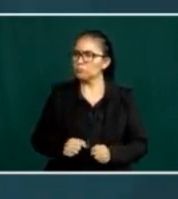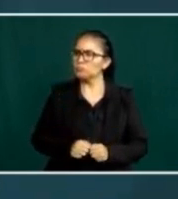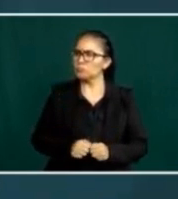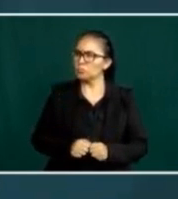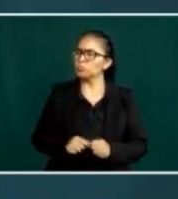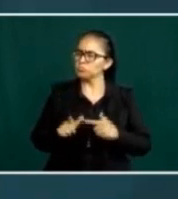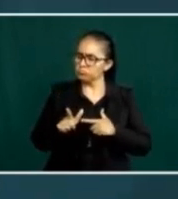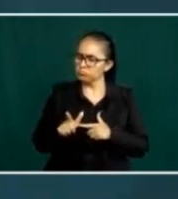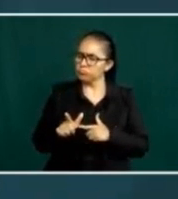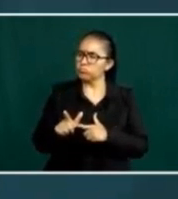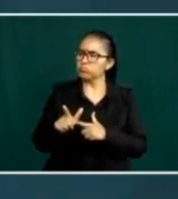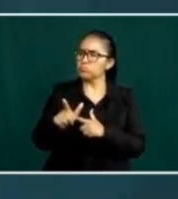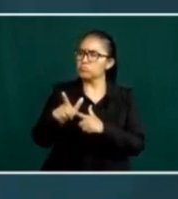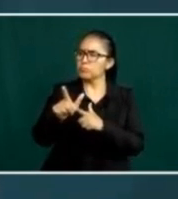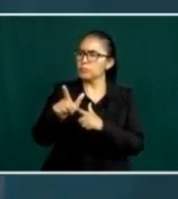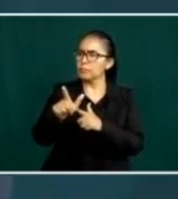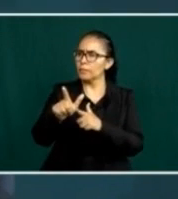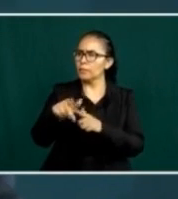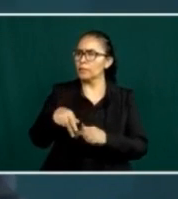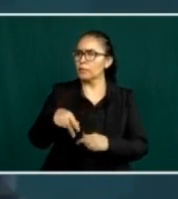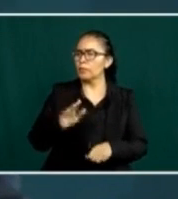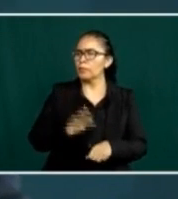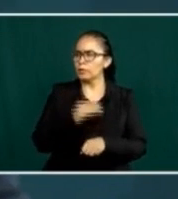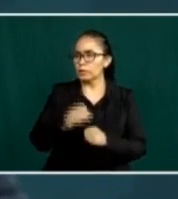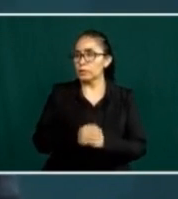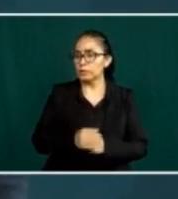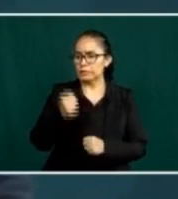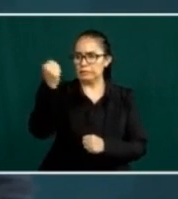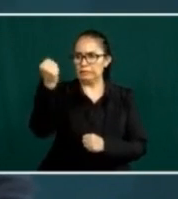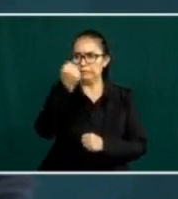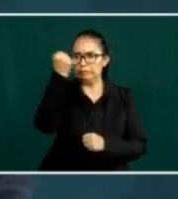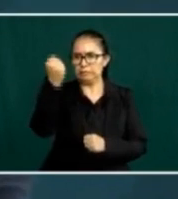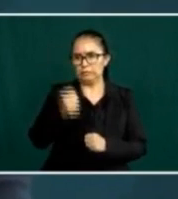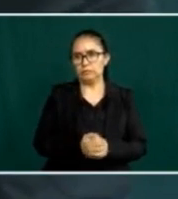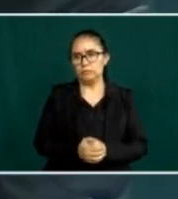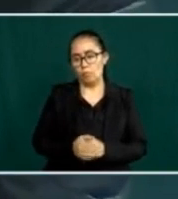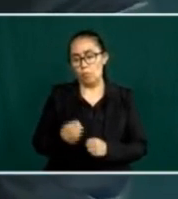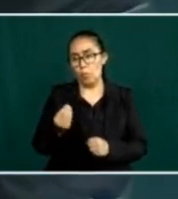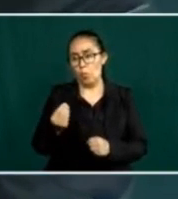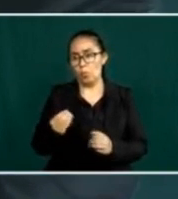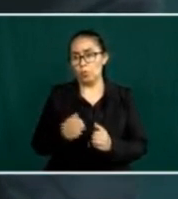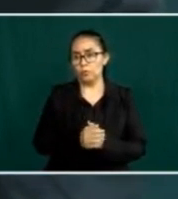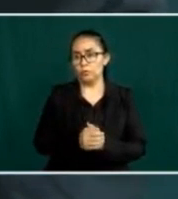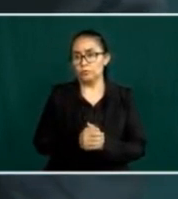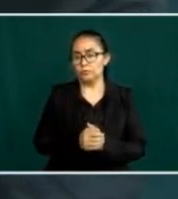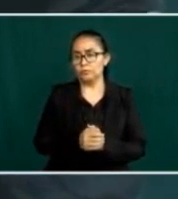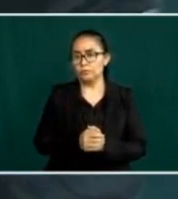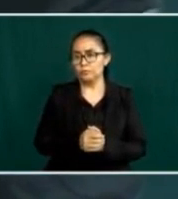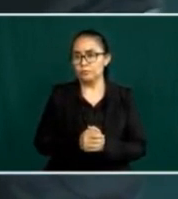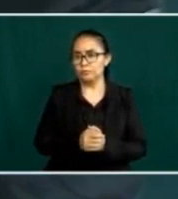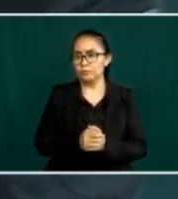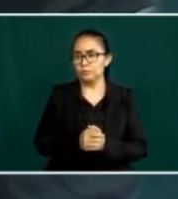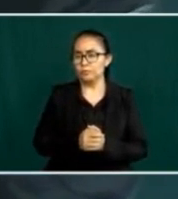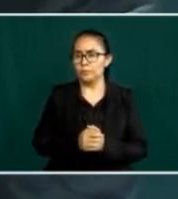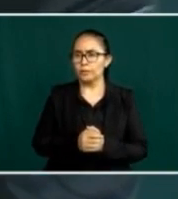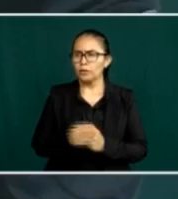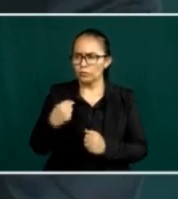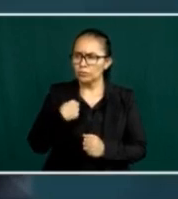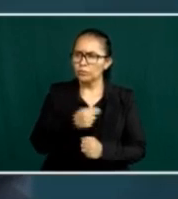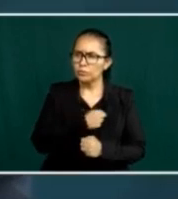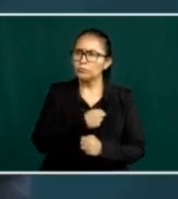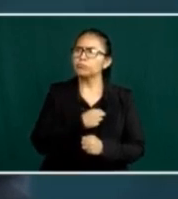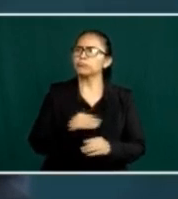doing poorly will be wrong. And I feel like we feel that things are going